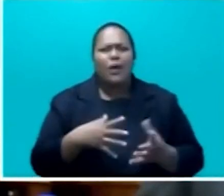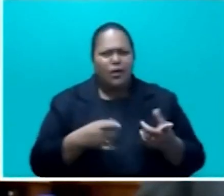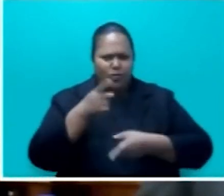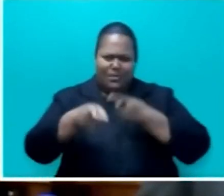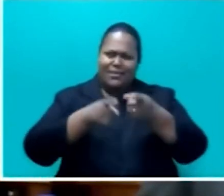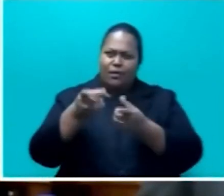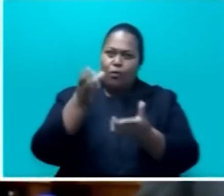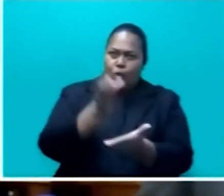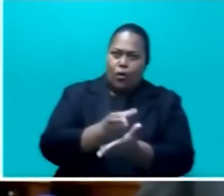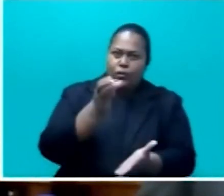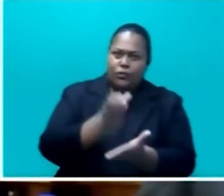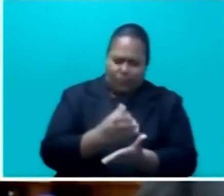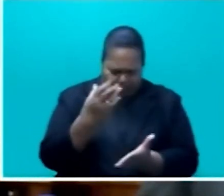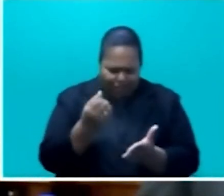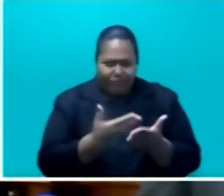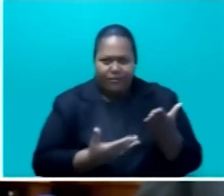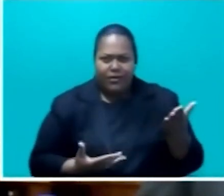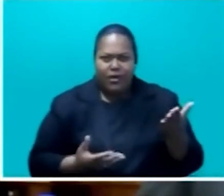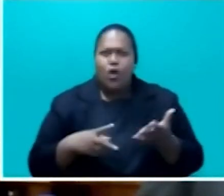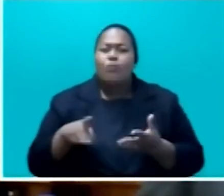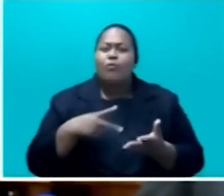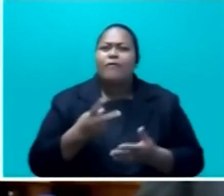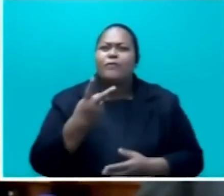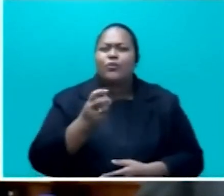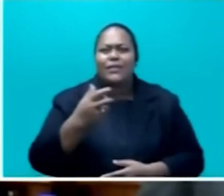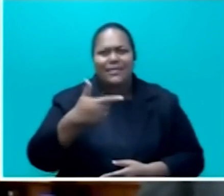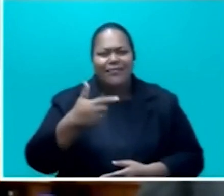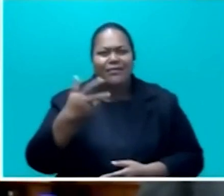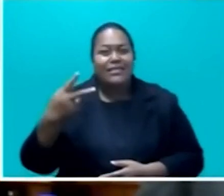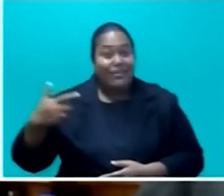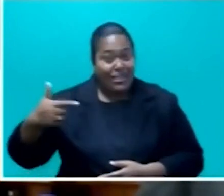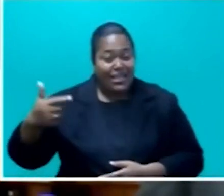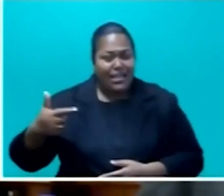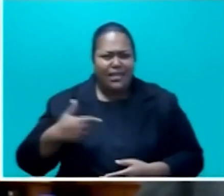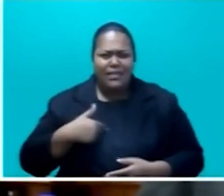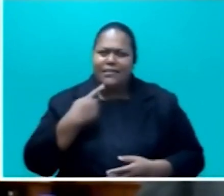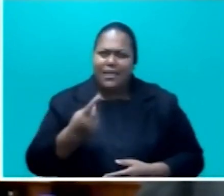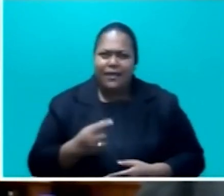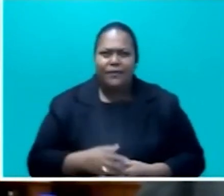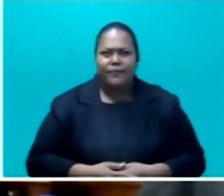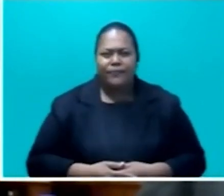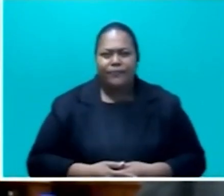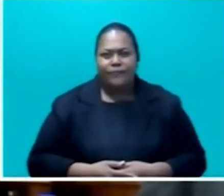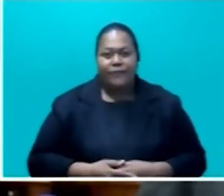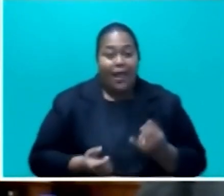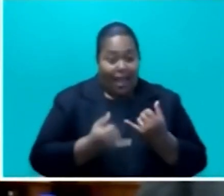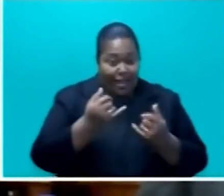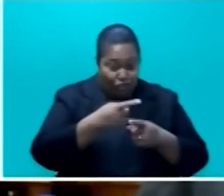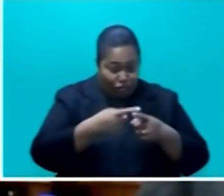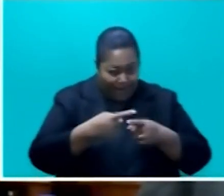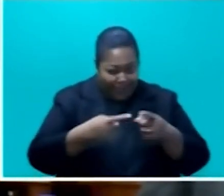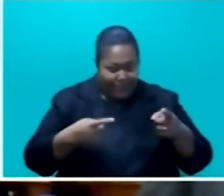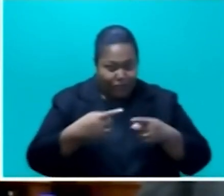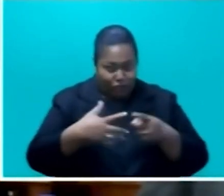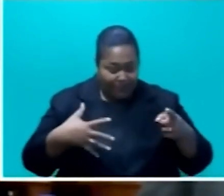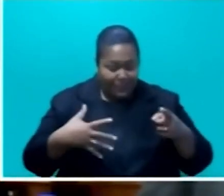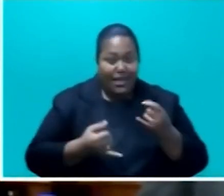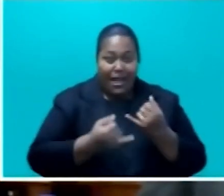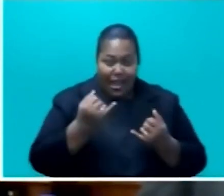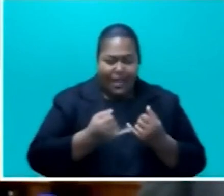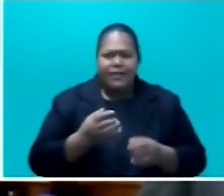unquote. This verse highlights the importance of speaking up for those who are marginalized and oppressed and are